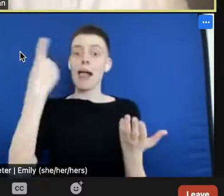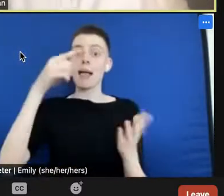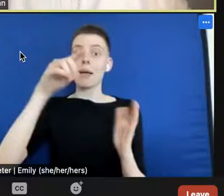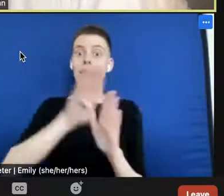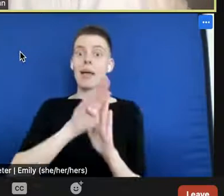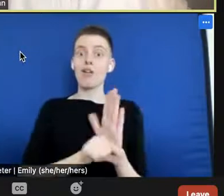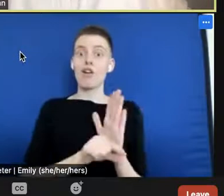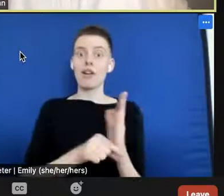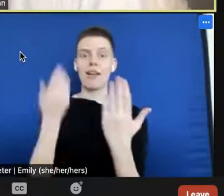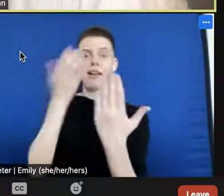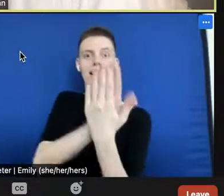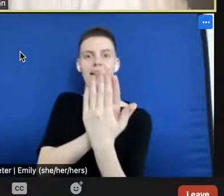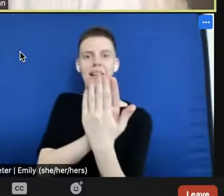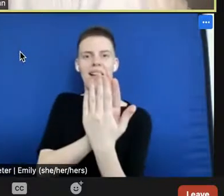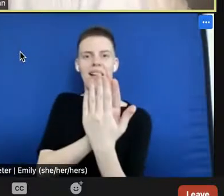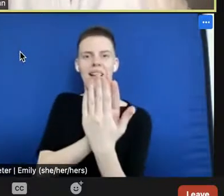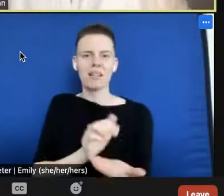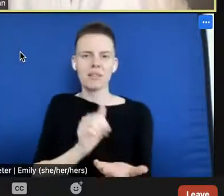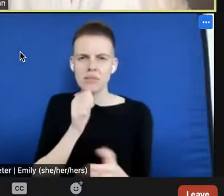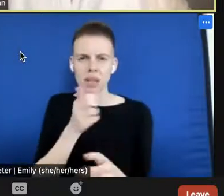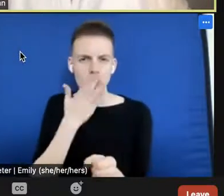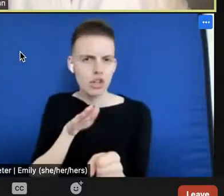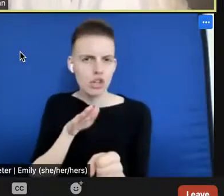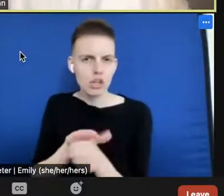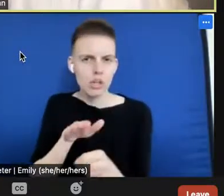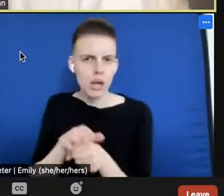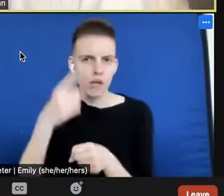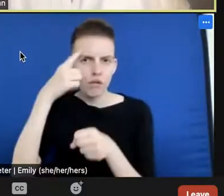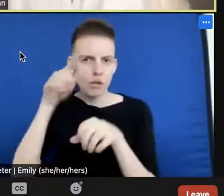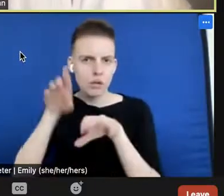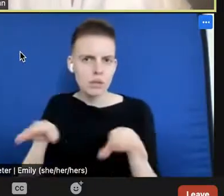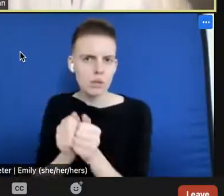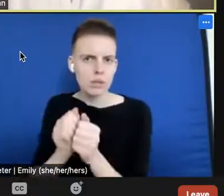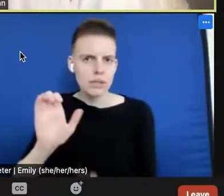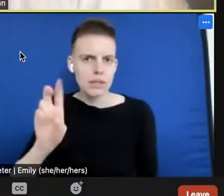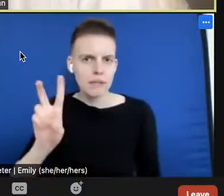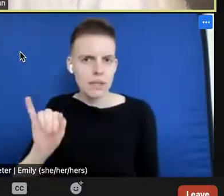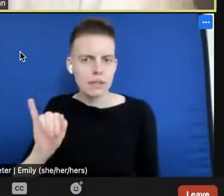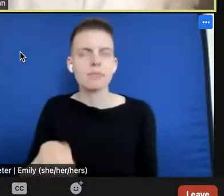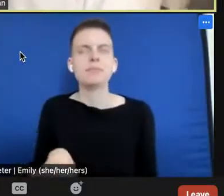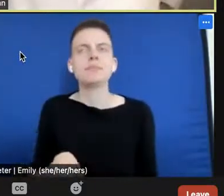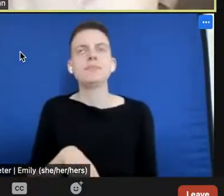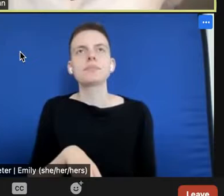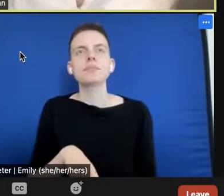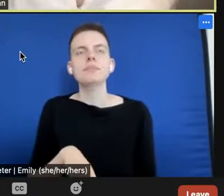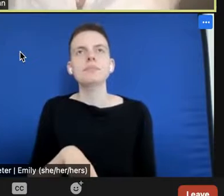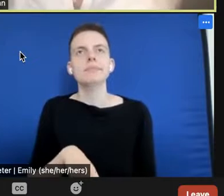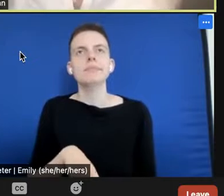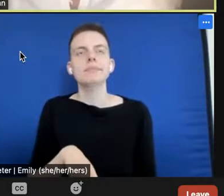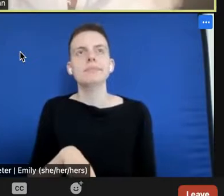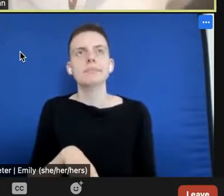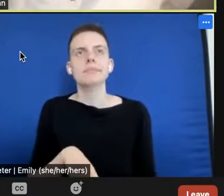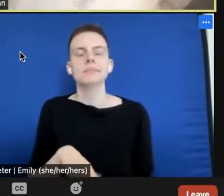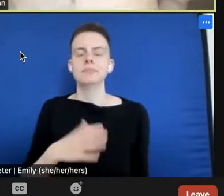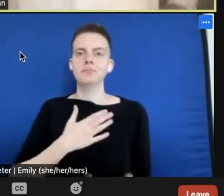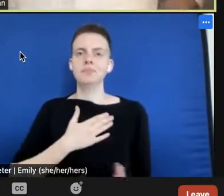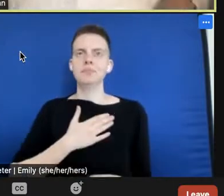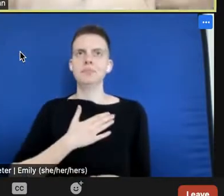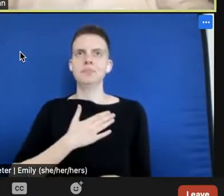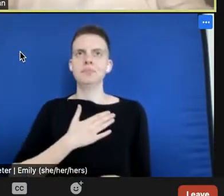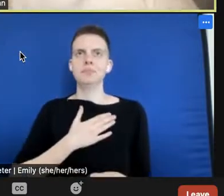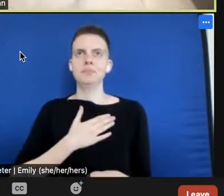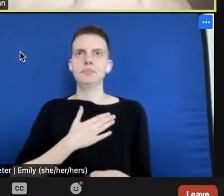That's not what kids with CVI probably need. Okay, so what I'm saying is that I know, and I